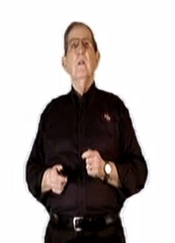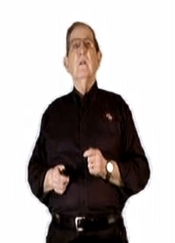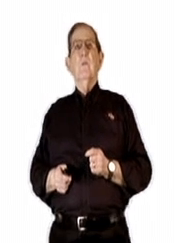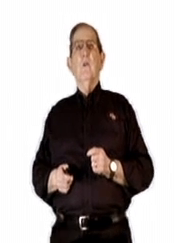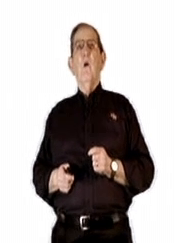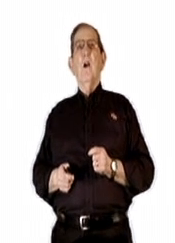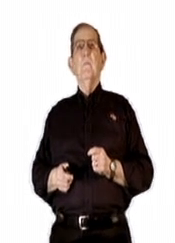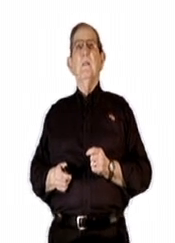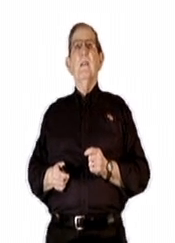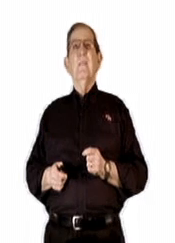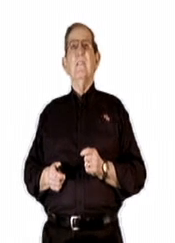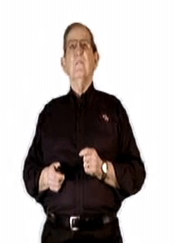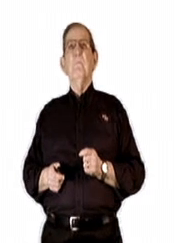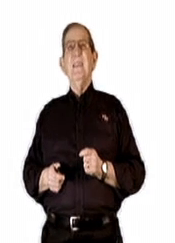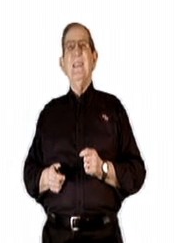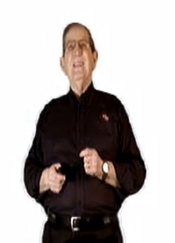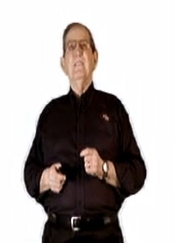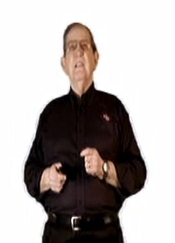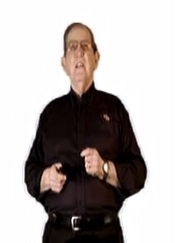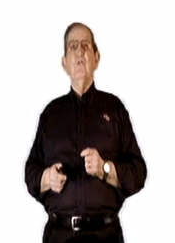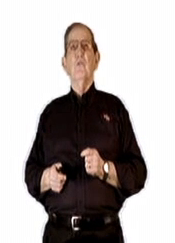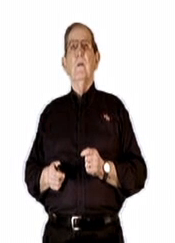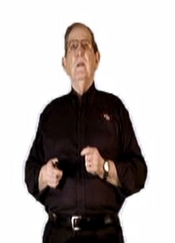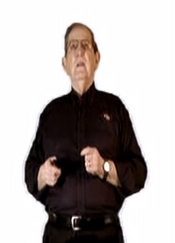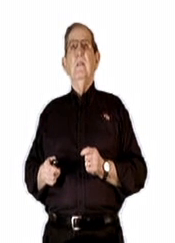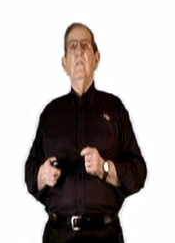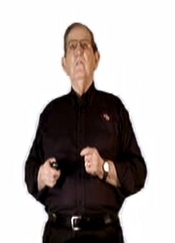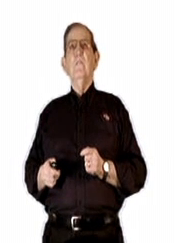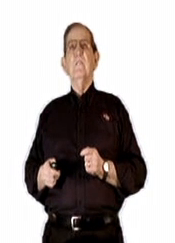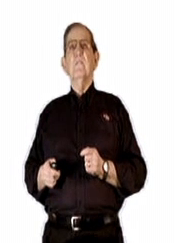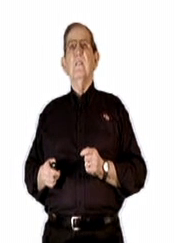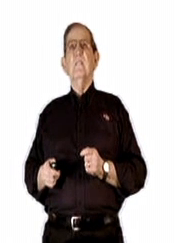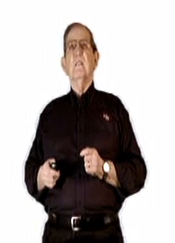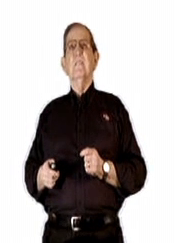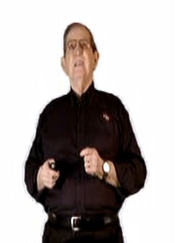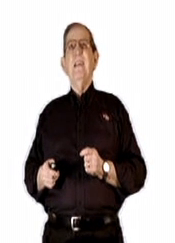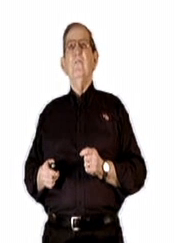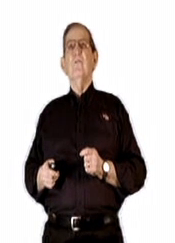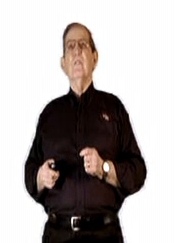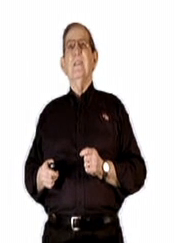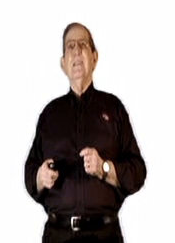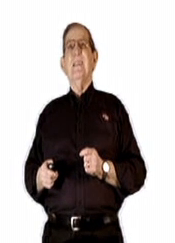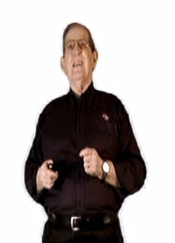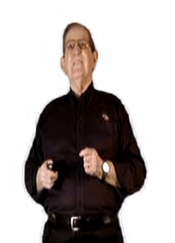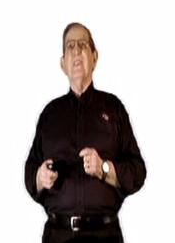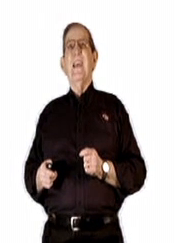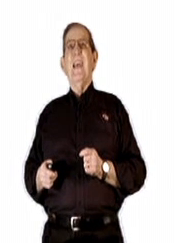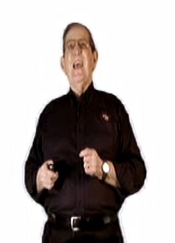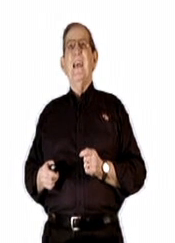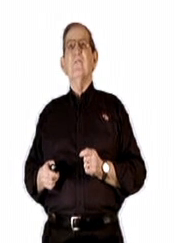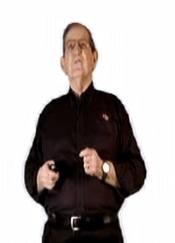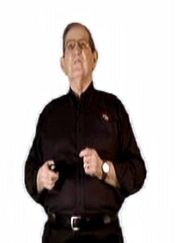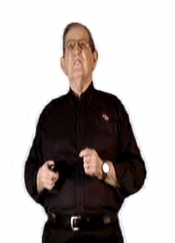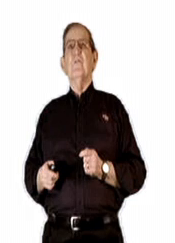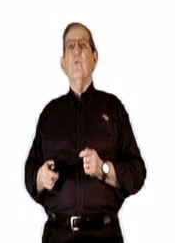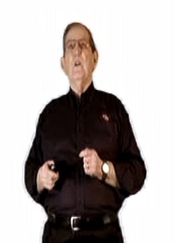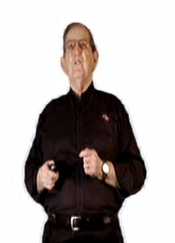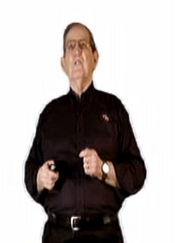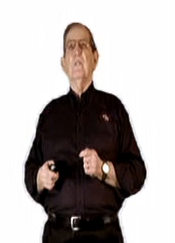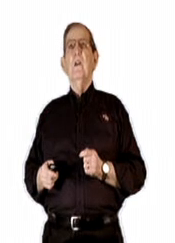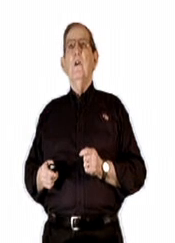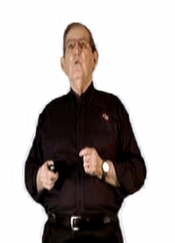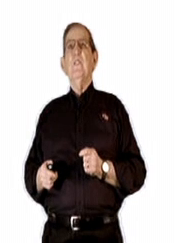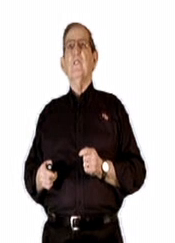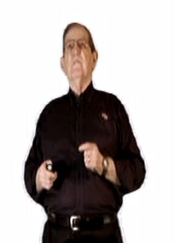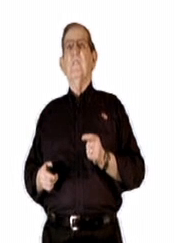Z535.4 requirement, and that's immediate danger. And notice it says that danger indicates a hazard